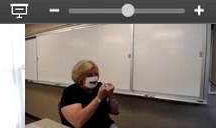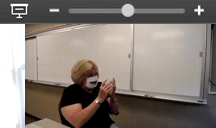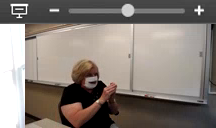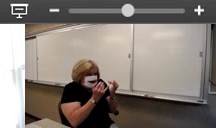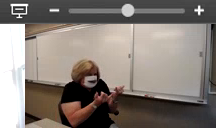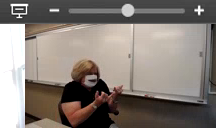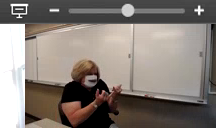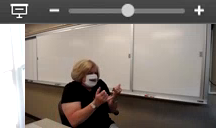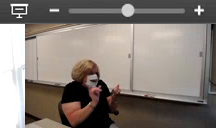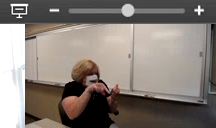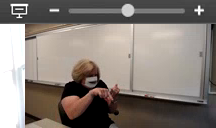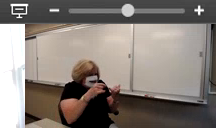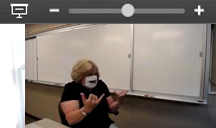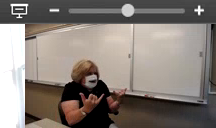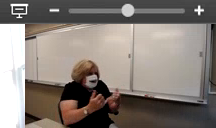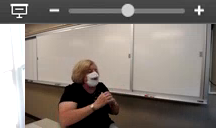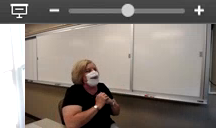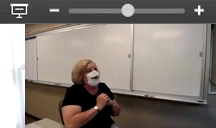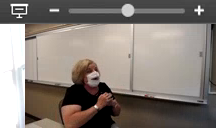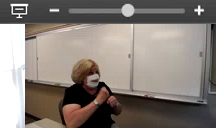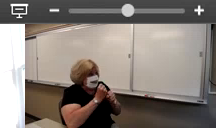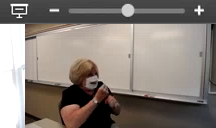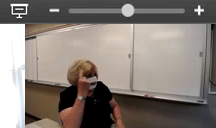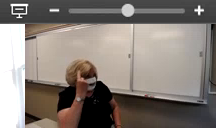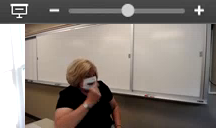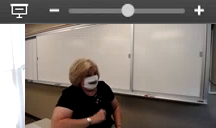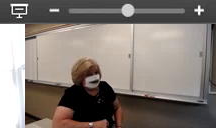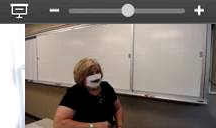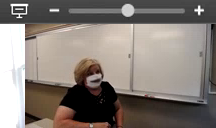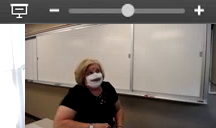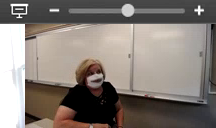here, right now. Does that make sense?